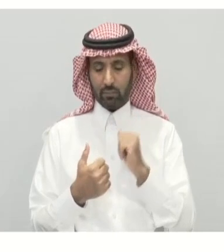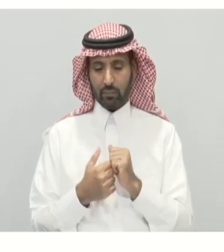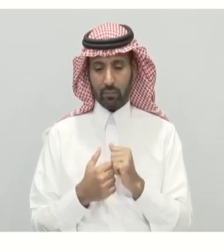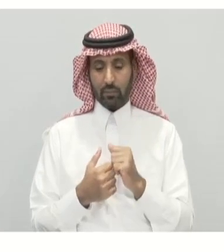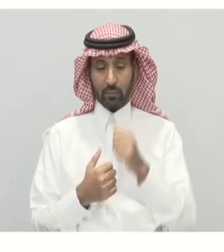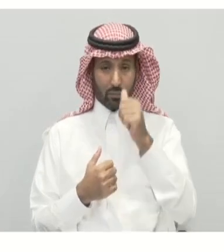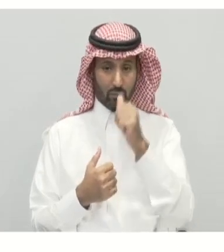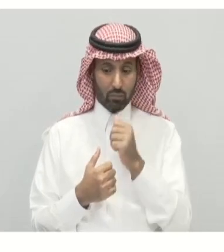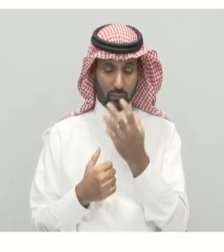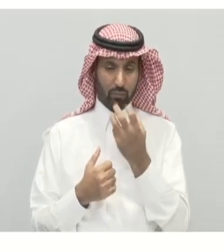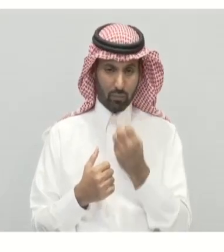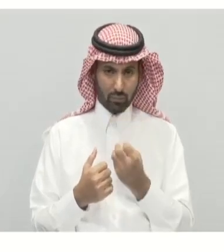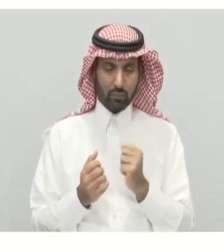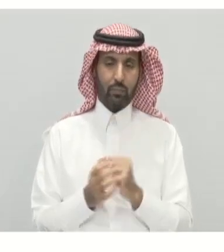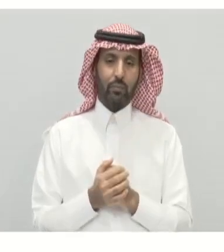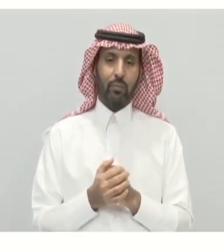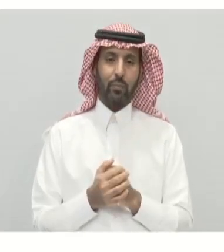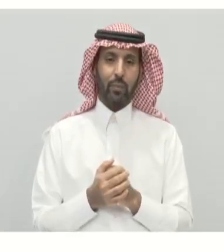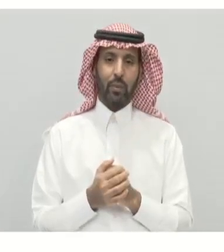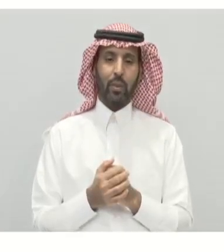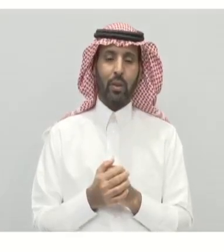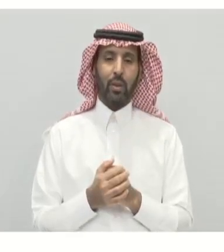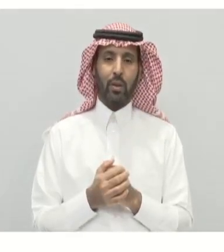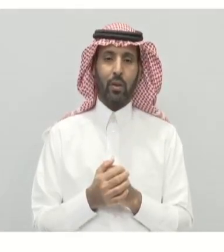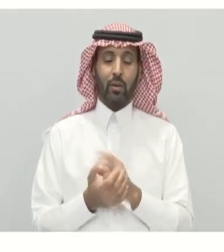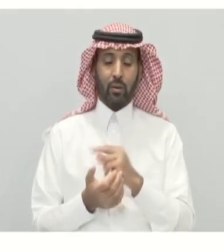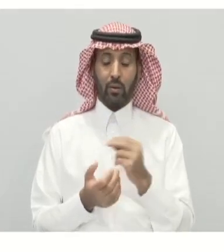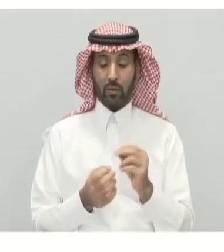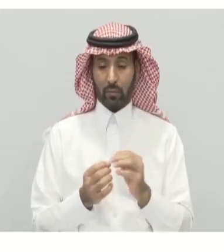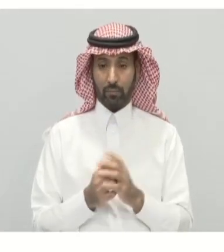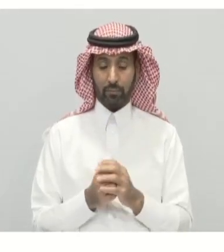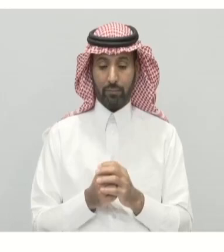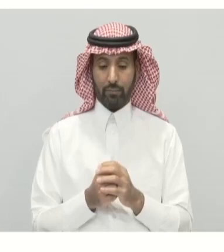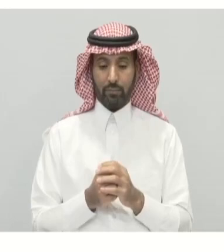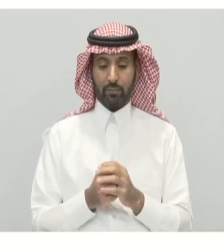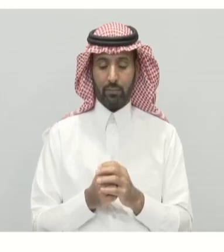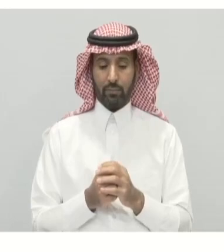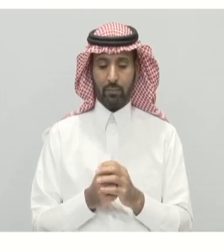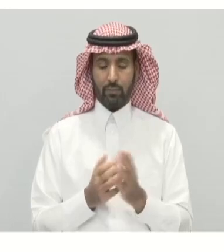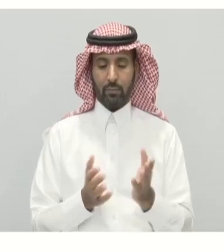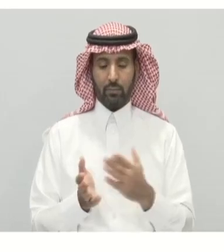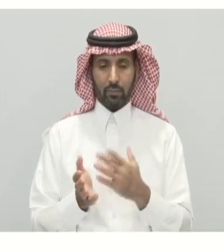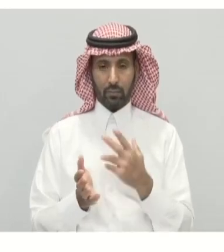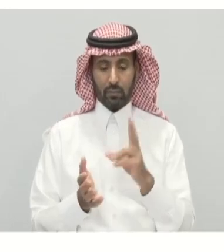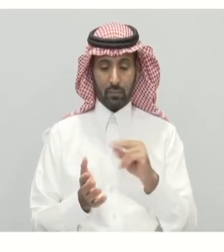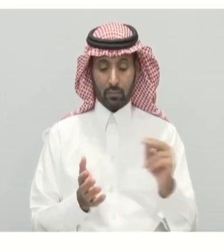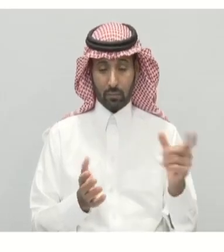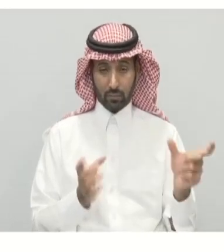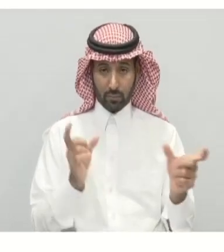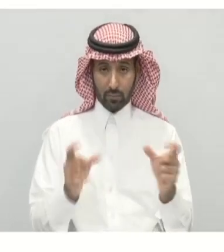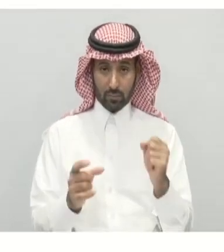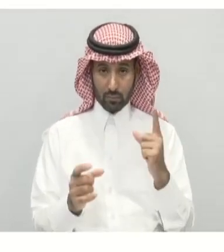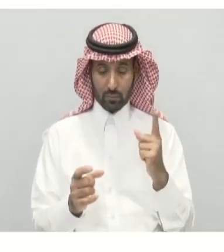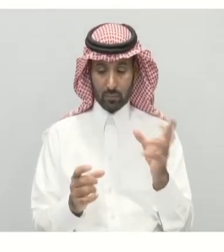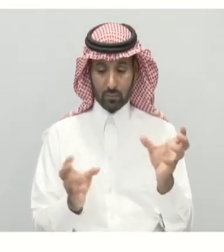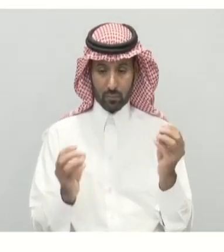depressed. Not happy, sad. In a blue mood. All these exams coming up,